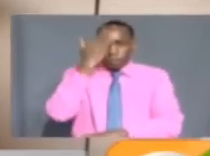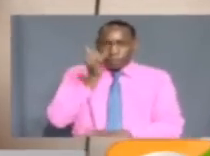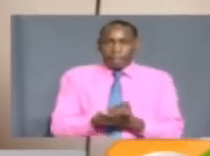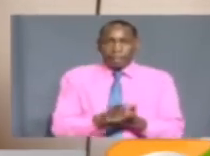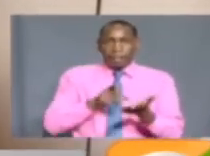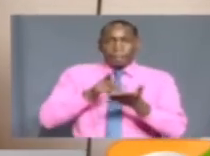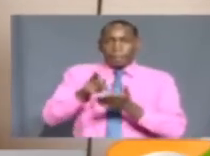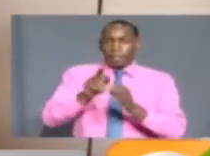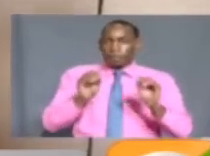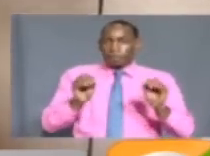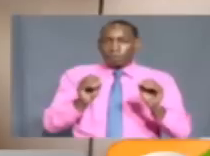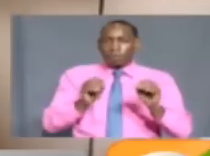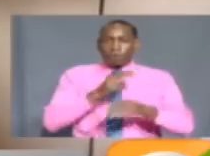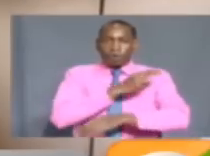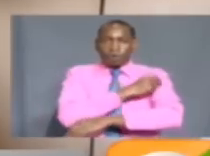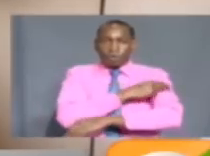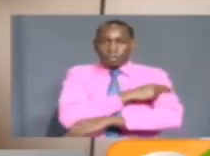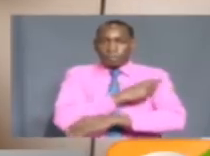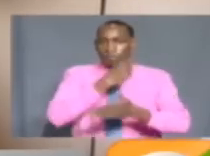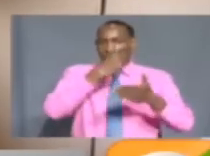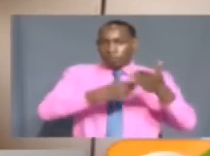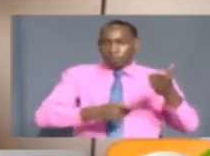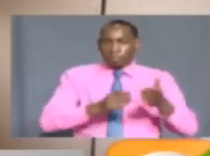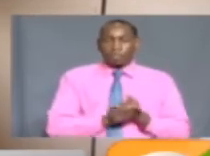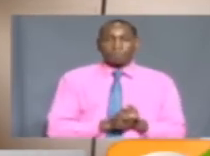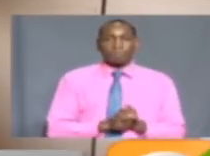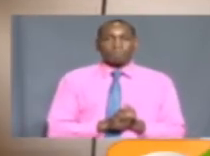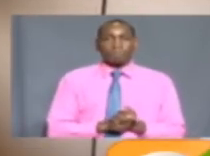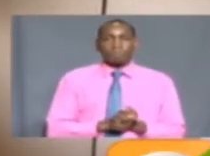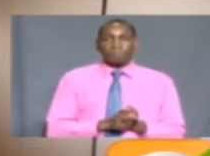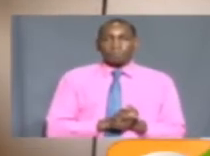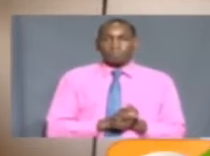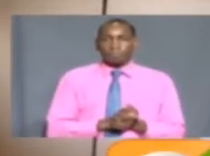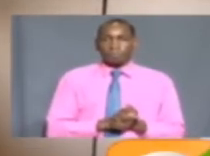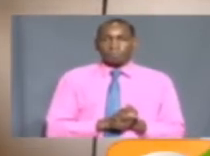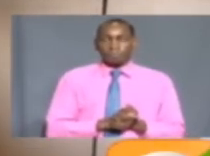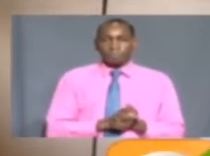non-payment of hospital bills. Maryanne Nyambura, Citizen TV, Nakuru.